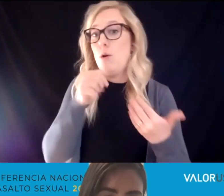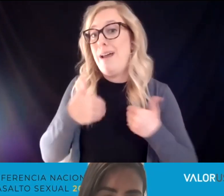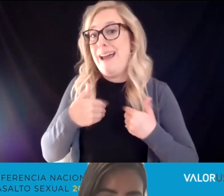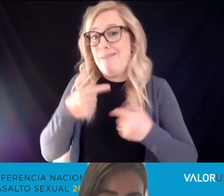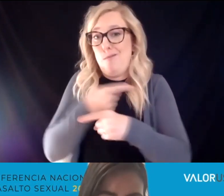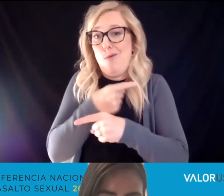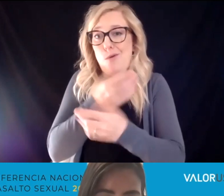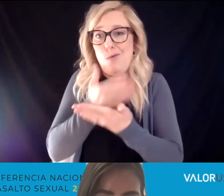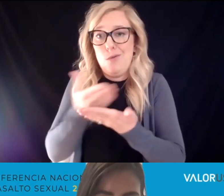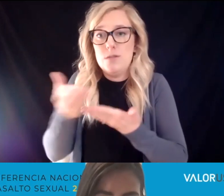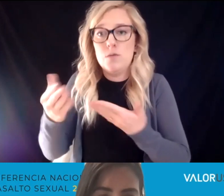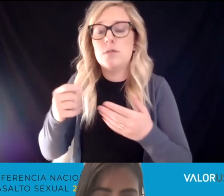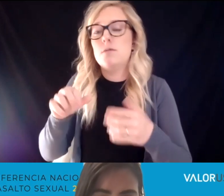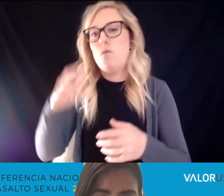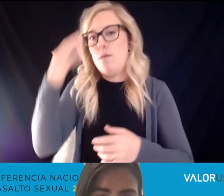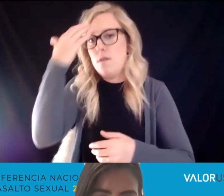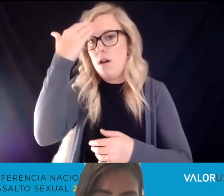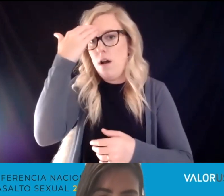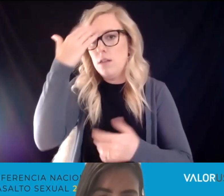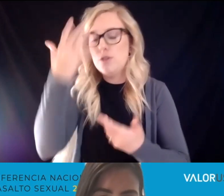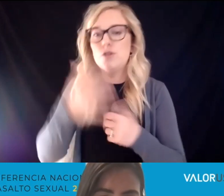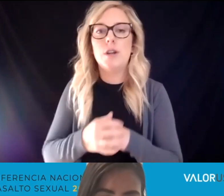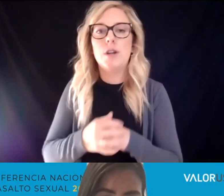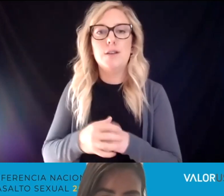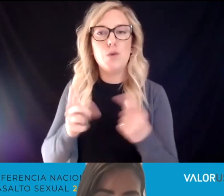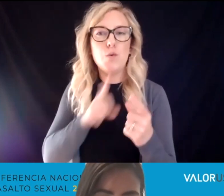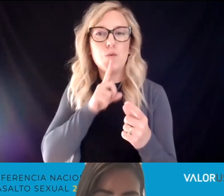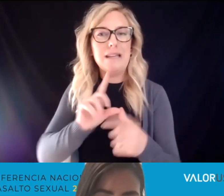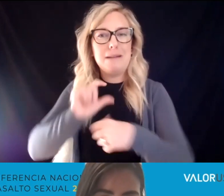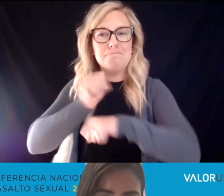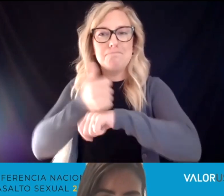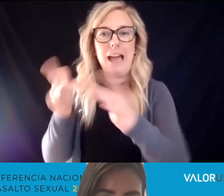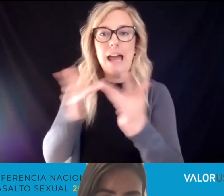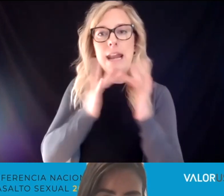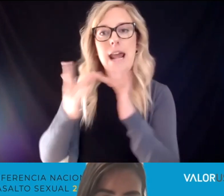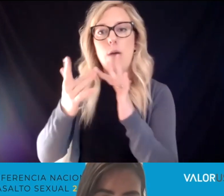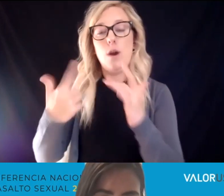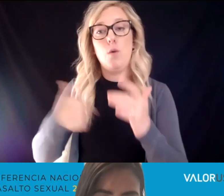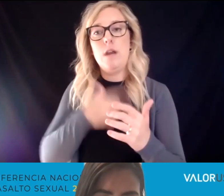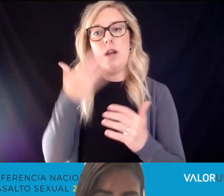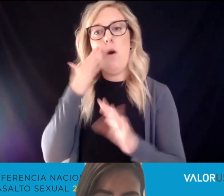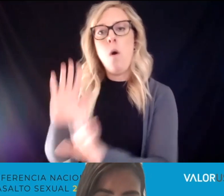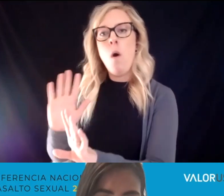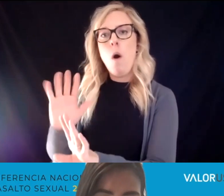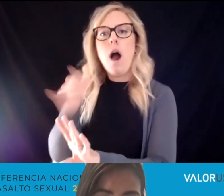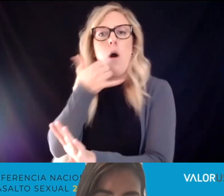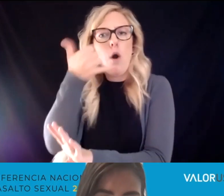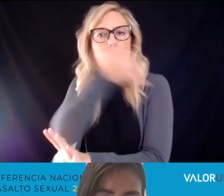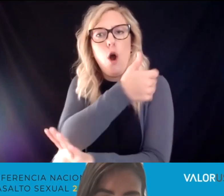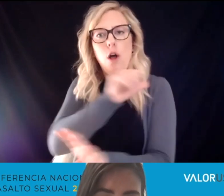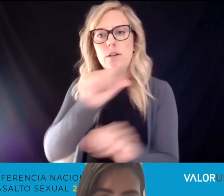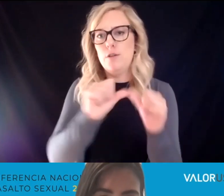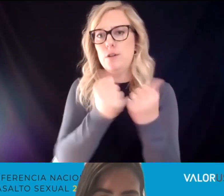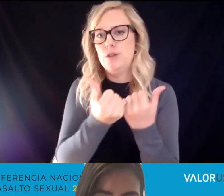knowledge. So with this network, we can call another agency or another specialist, and have these people